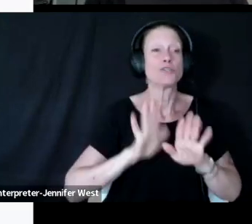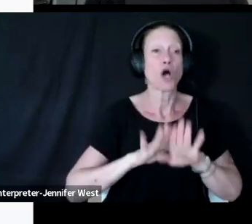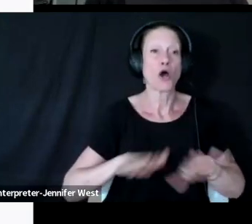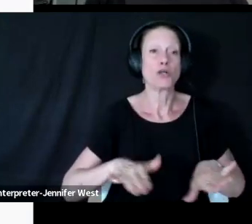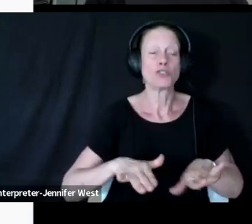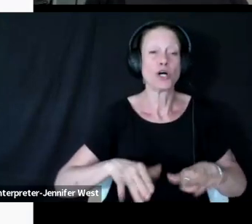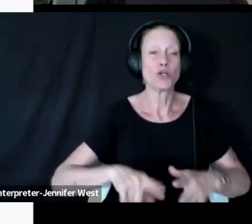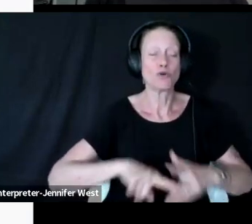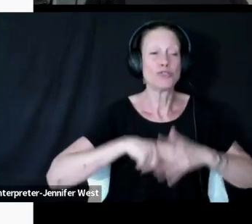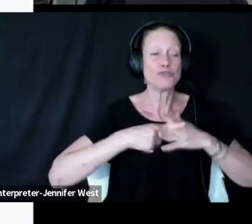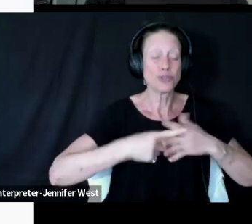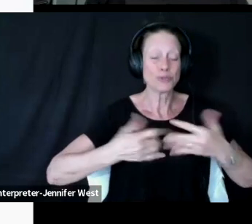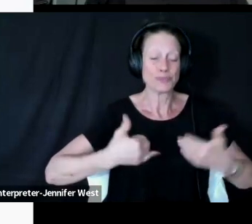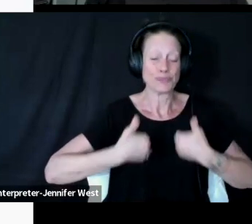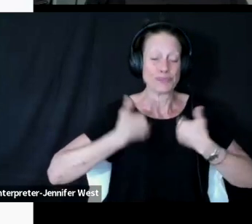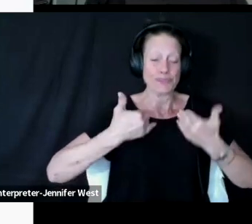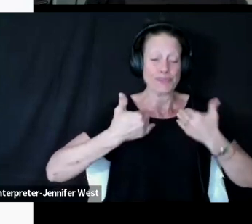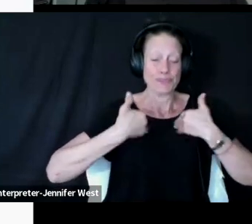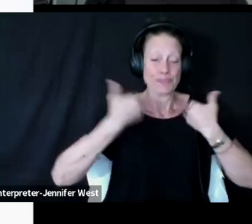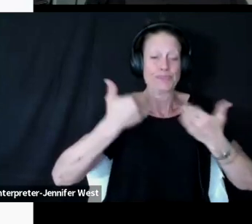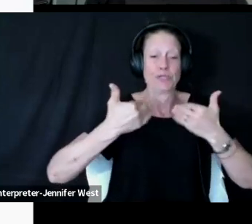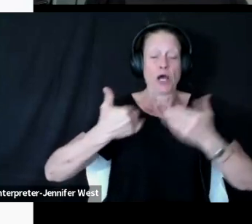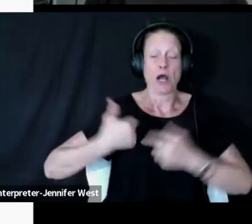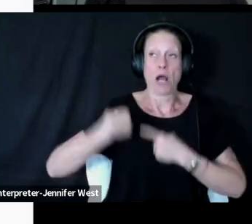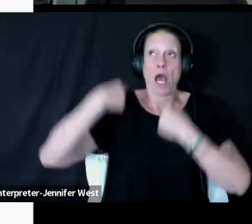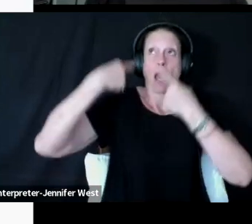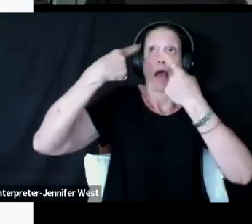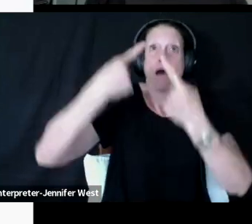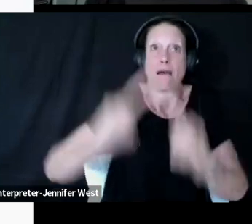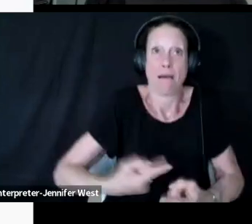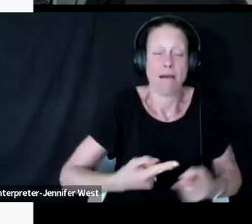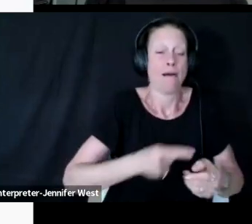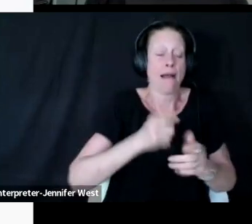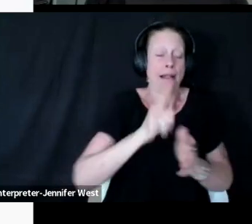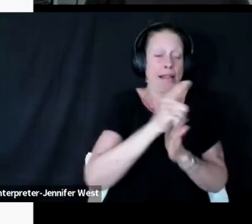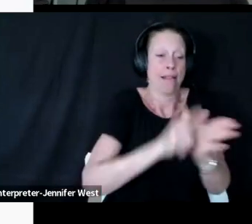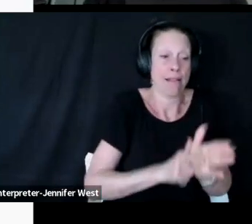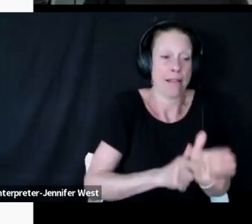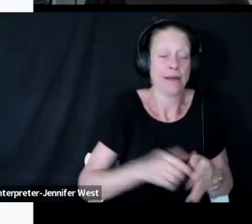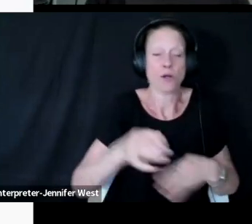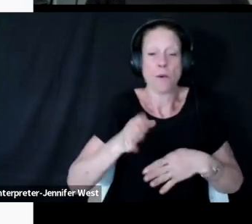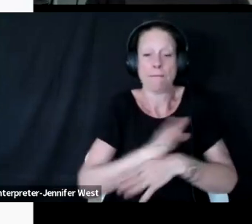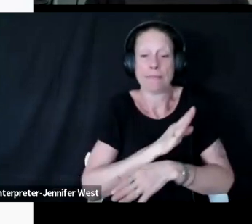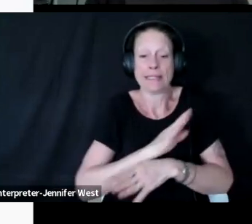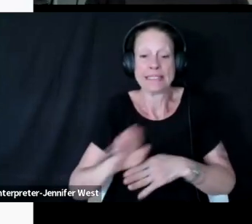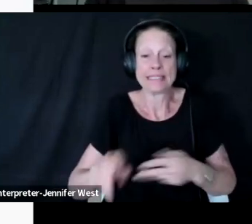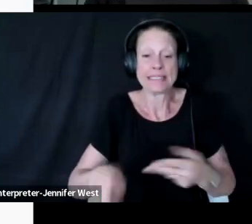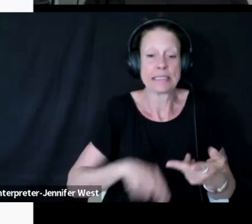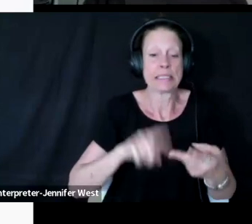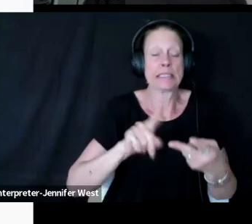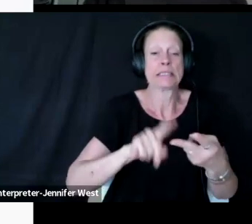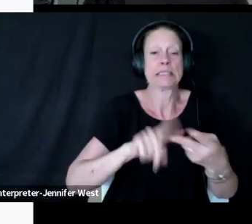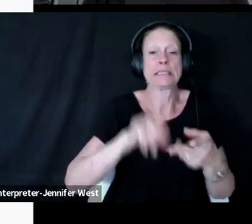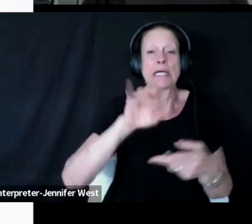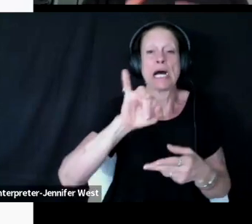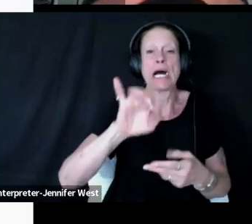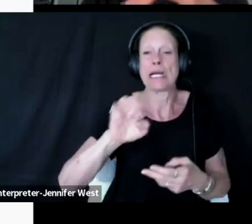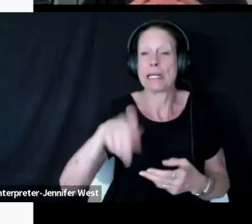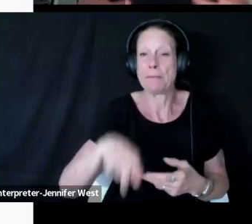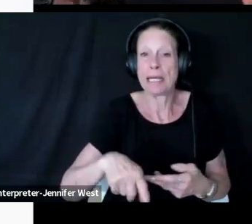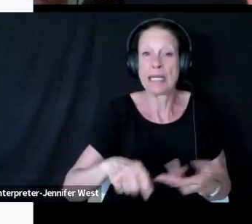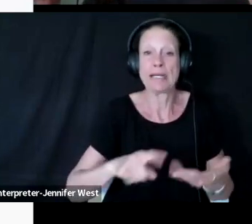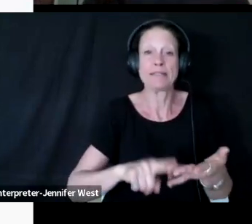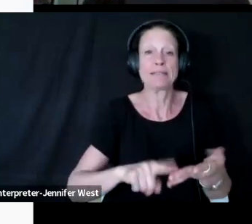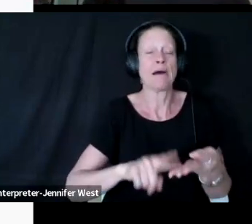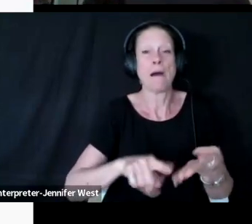young. Legal documents, business documents, IEPs, medical, and it's just